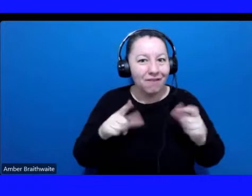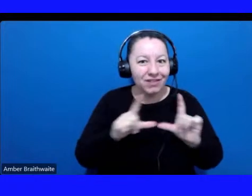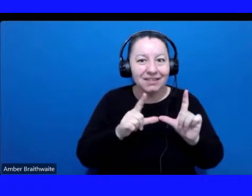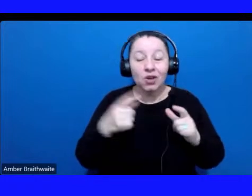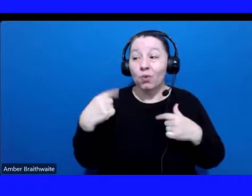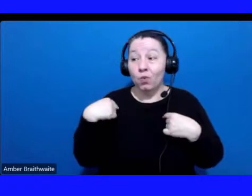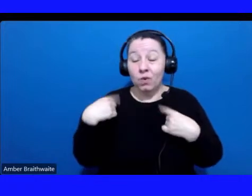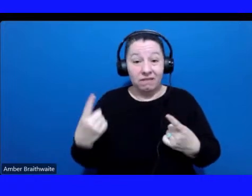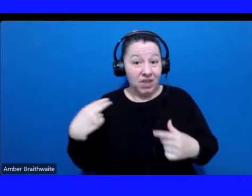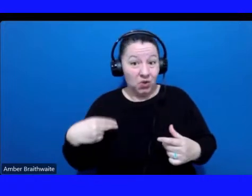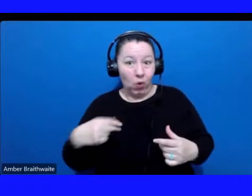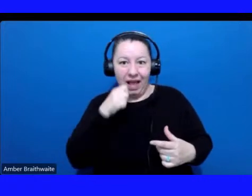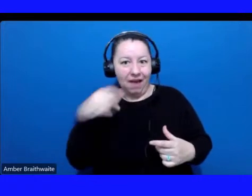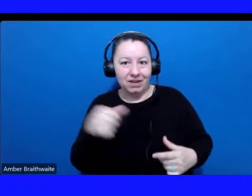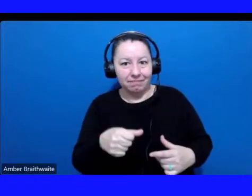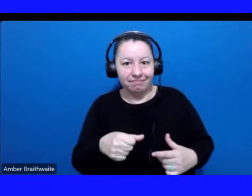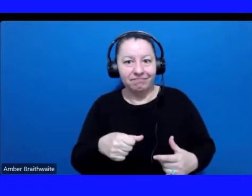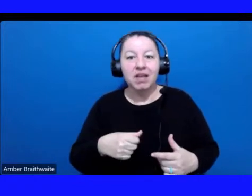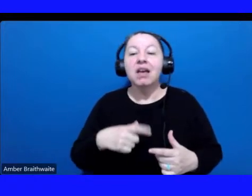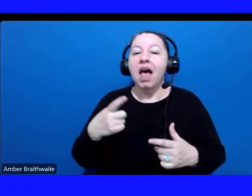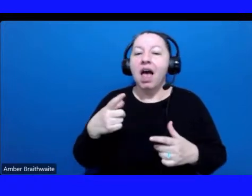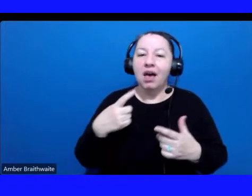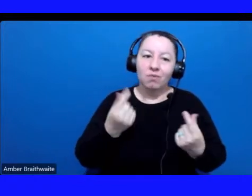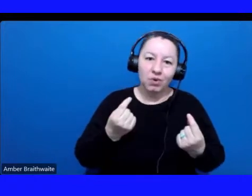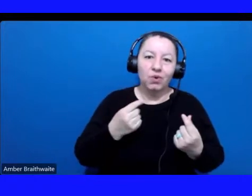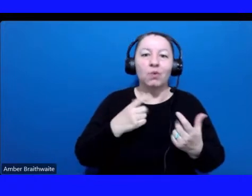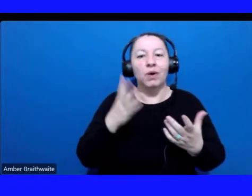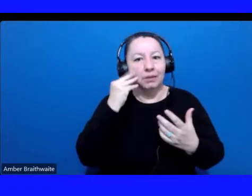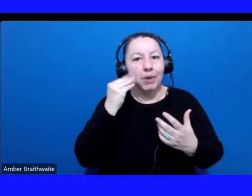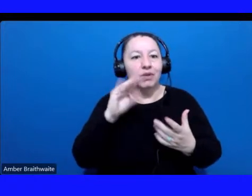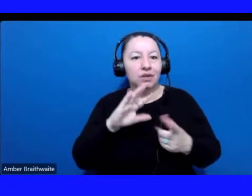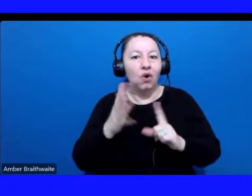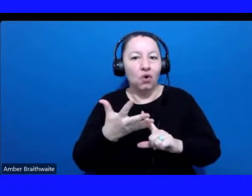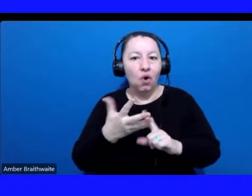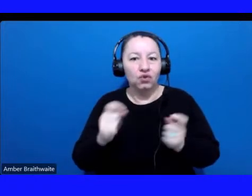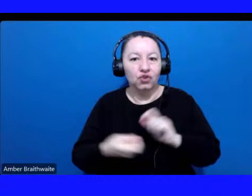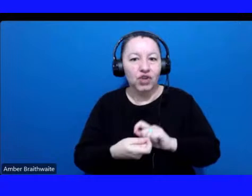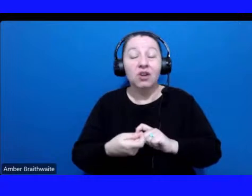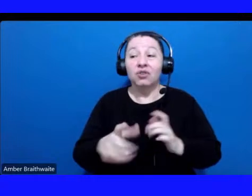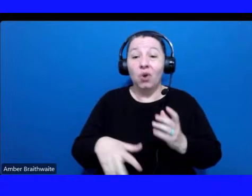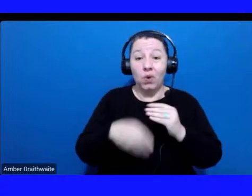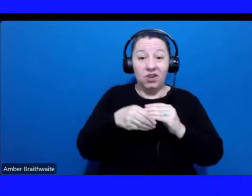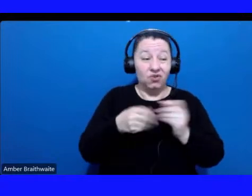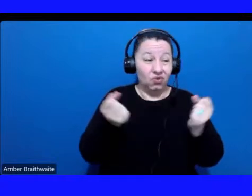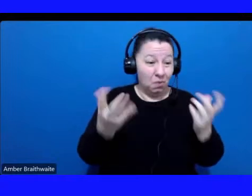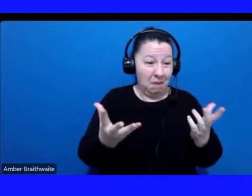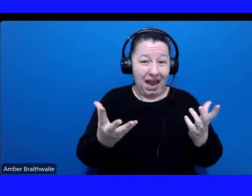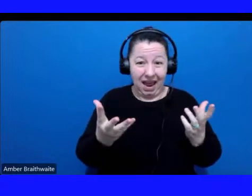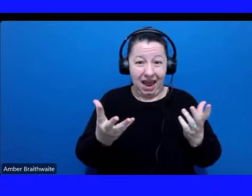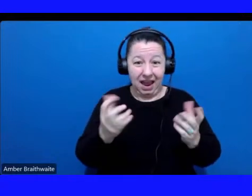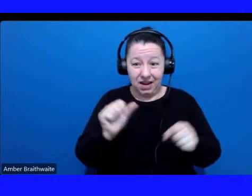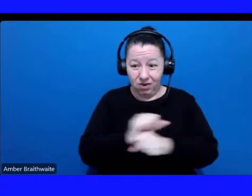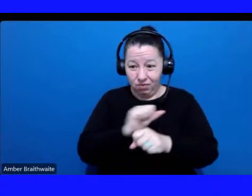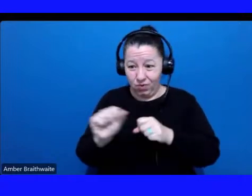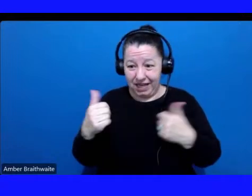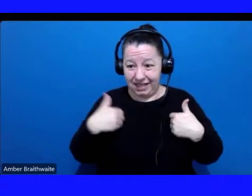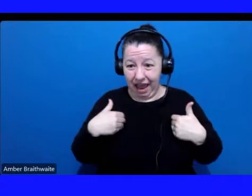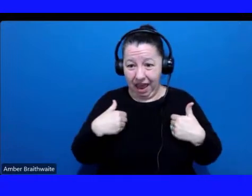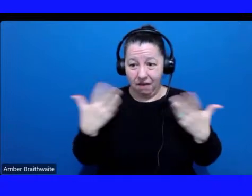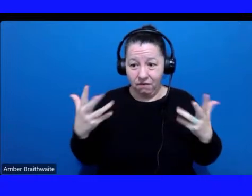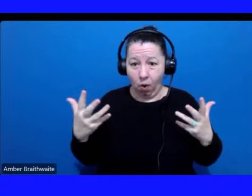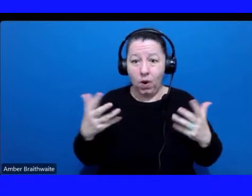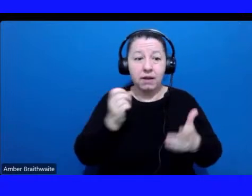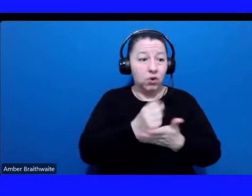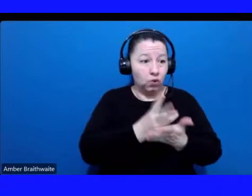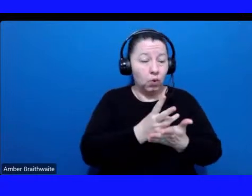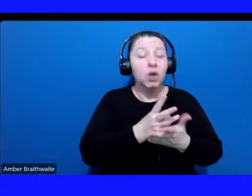pediatricians aren't going to treat the mothers. OBGYNs aren't going to treat the mothers because they're gone. So how do you build